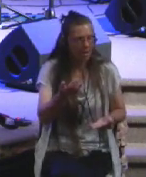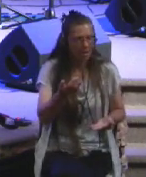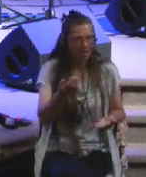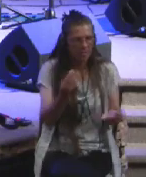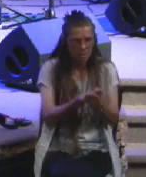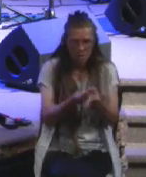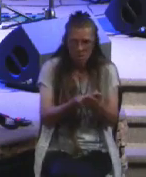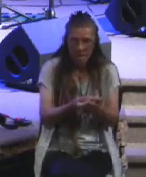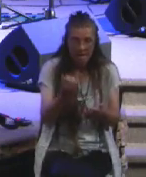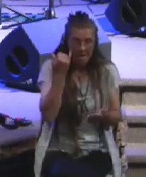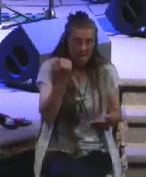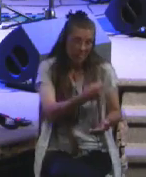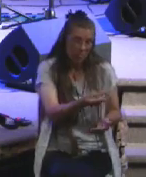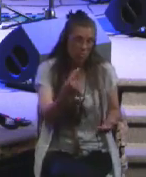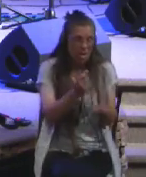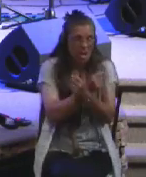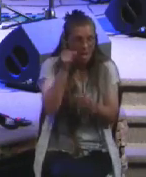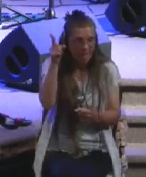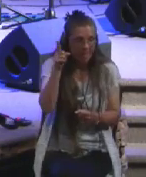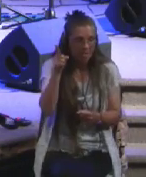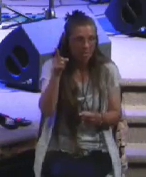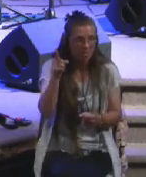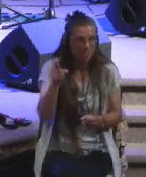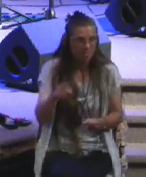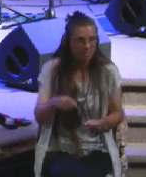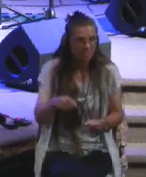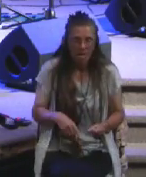him. And this is a picture to me